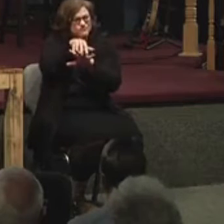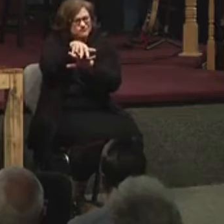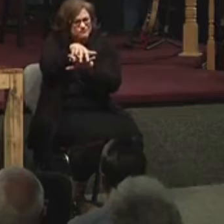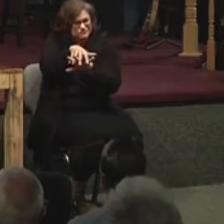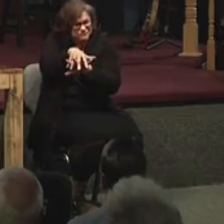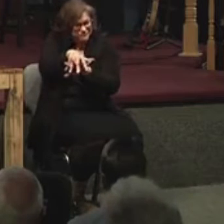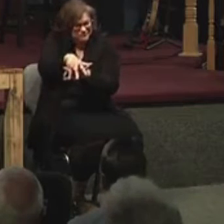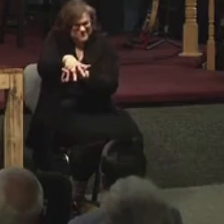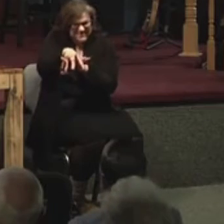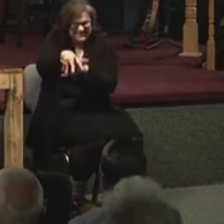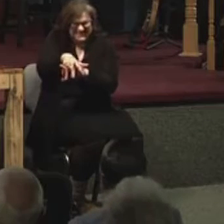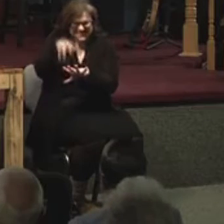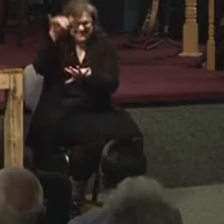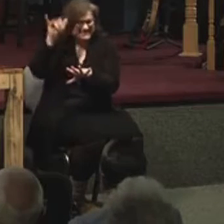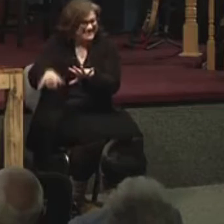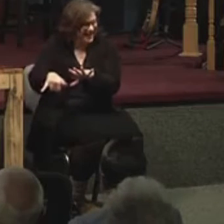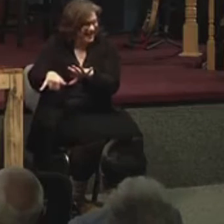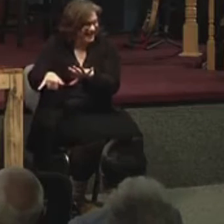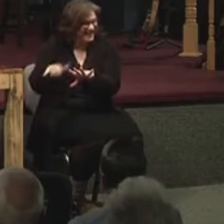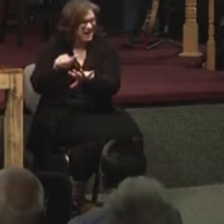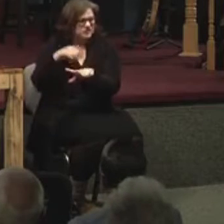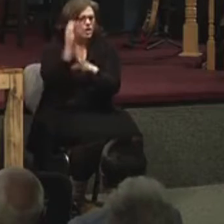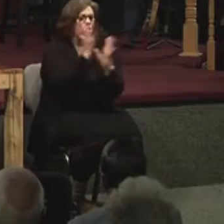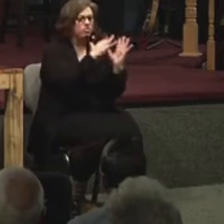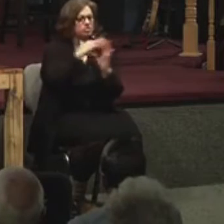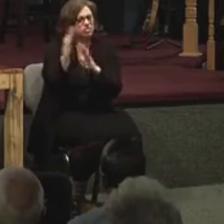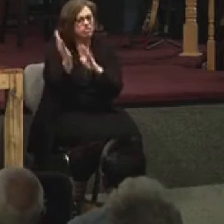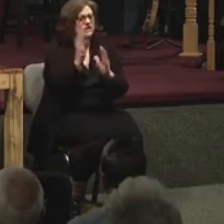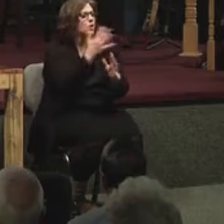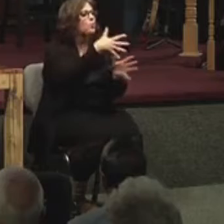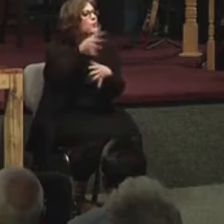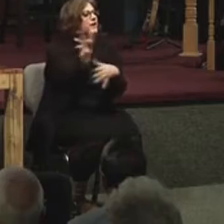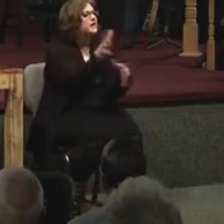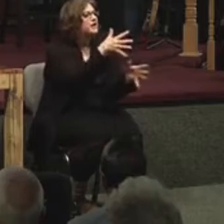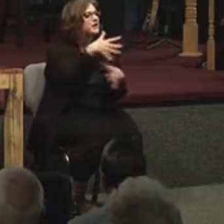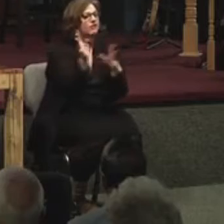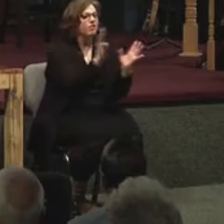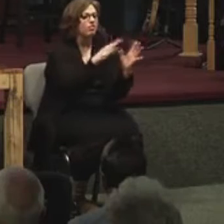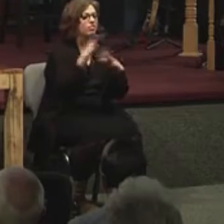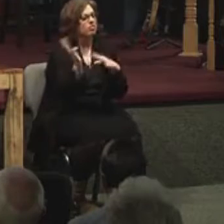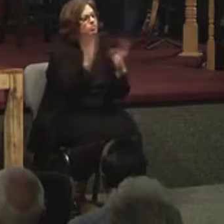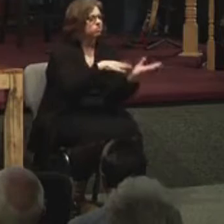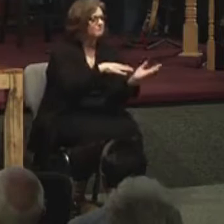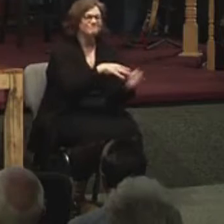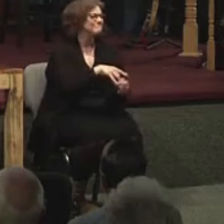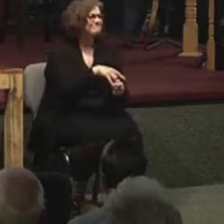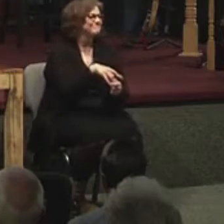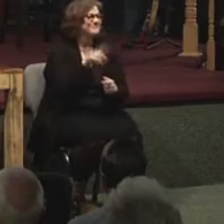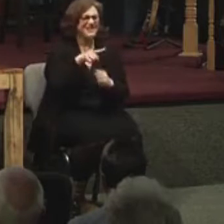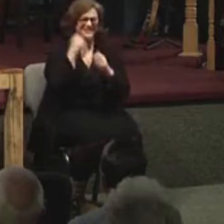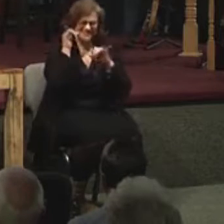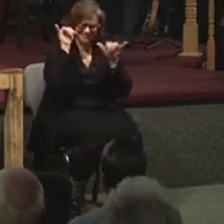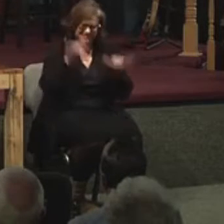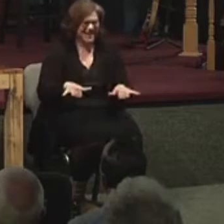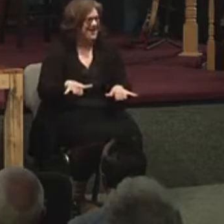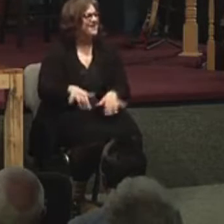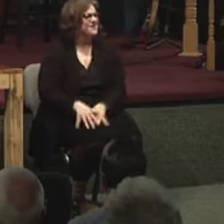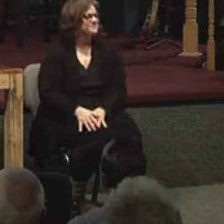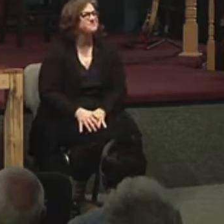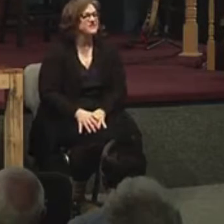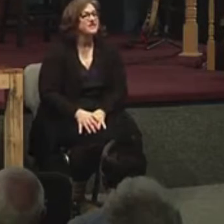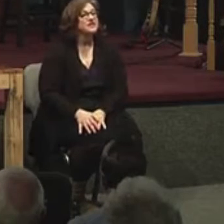chapter 1, verses 2 through 4. Consider it pure joy, my brothers and sisters, whenever you face trials of